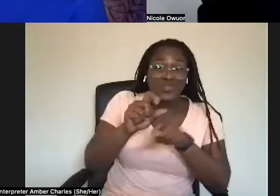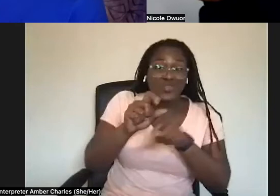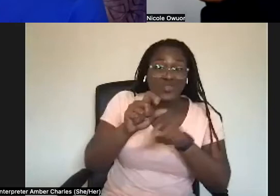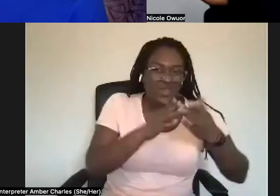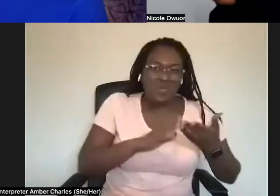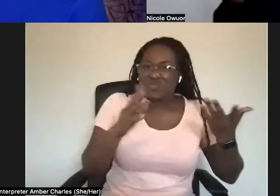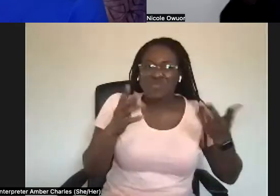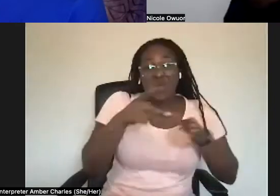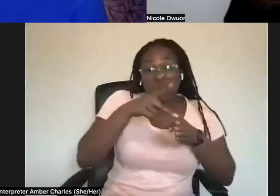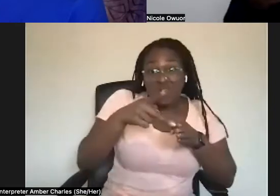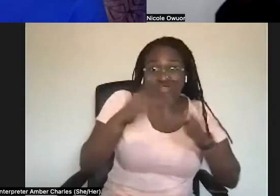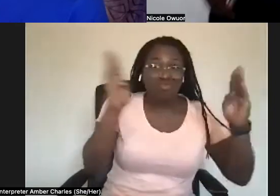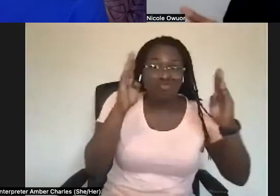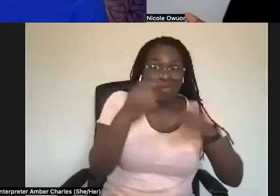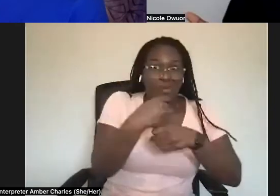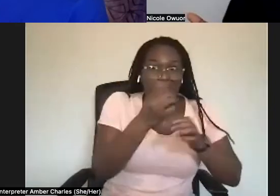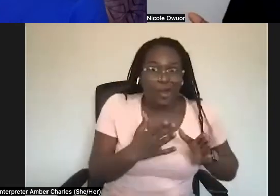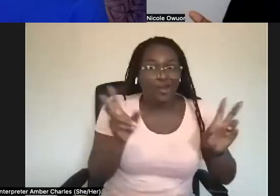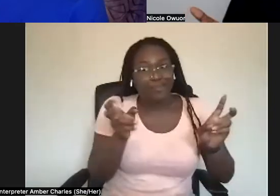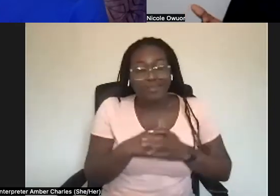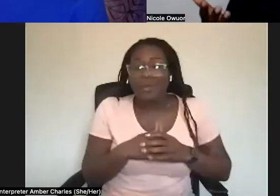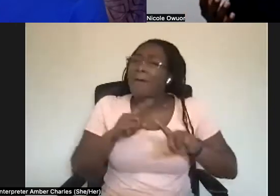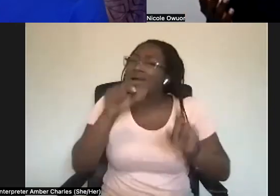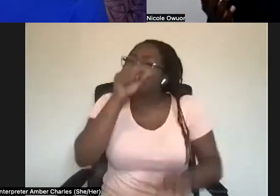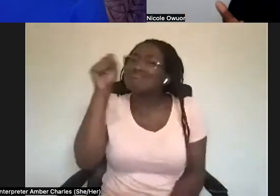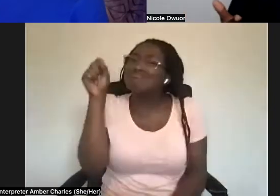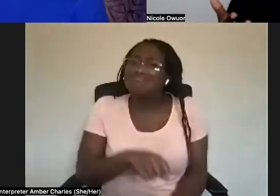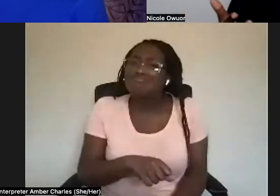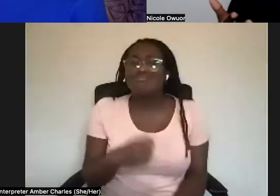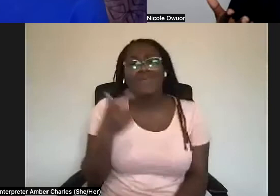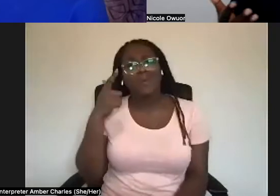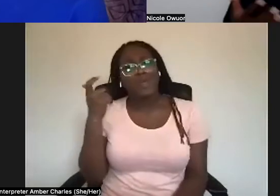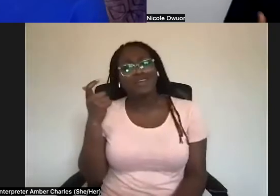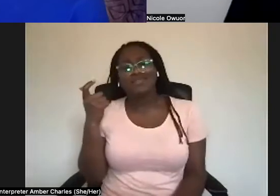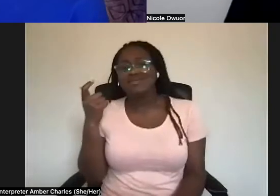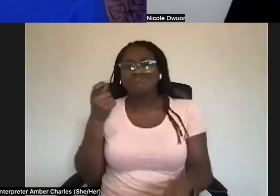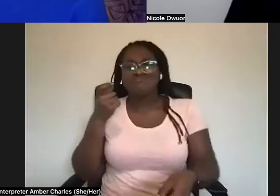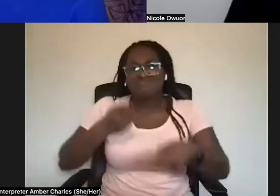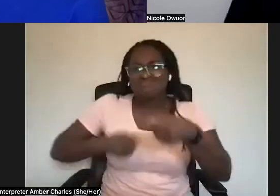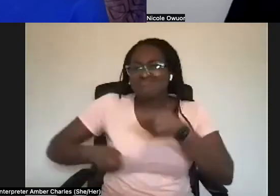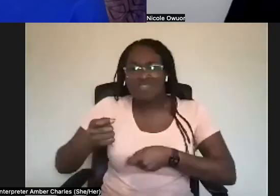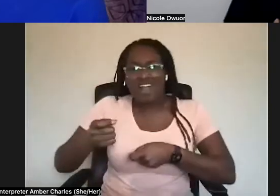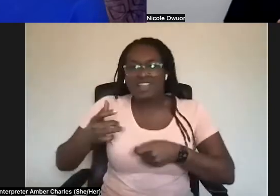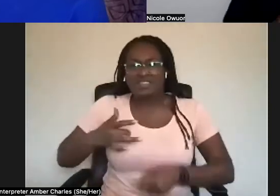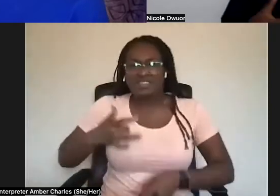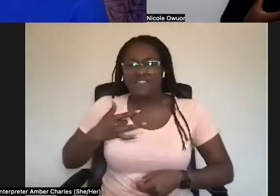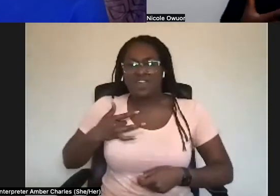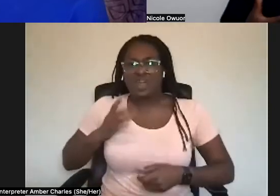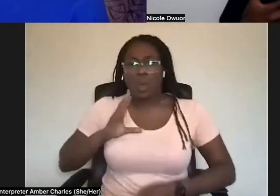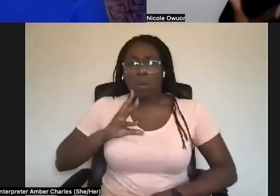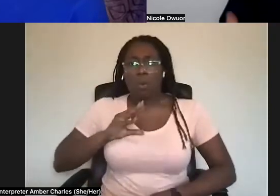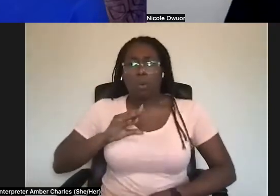troublemaker, but I've loved it because rather than feel discouraged by it, it's really